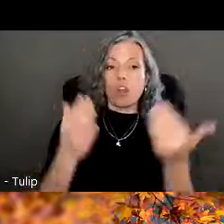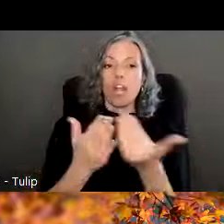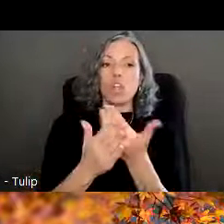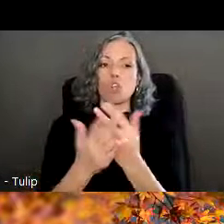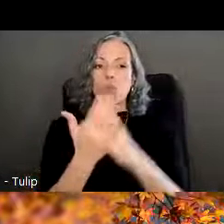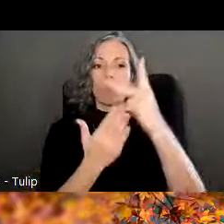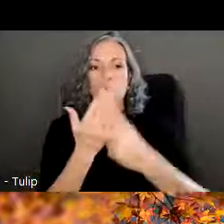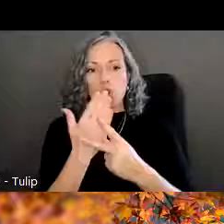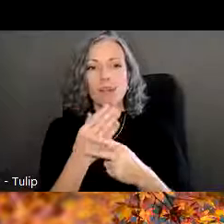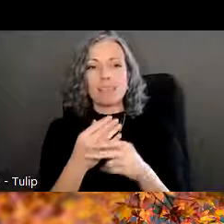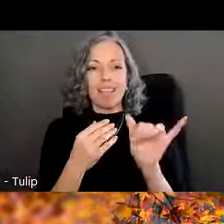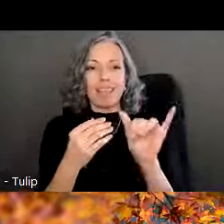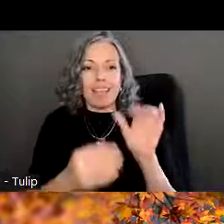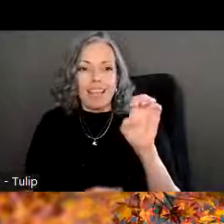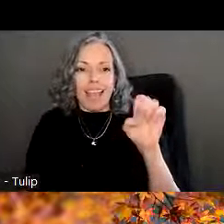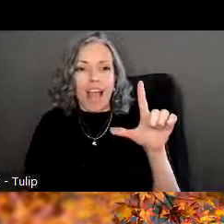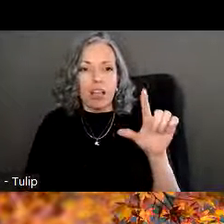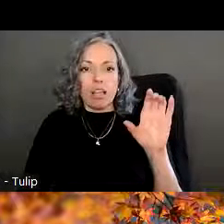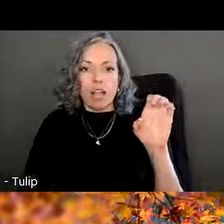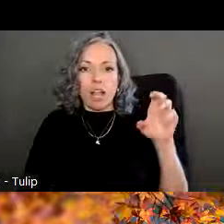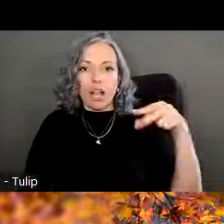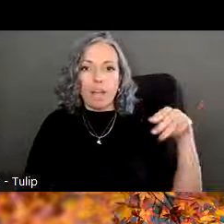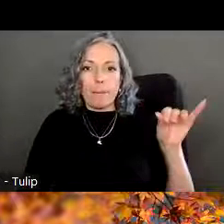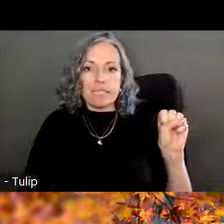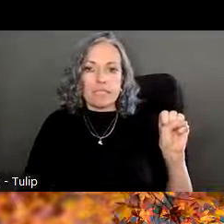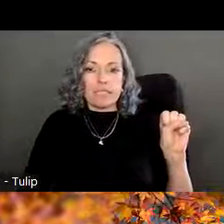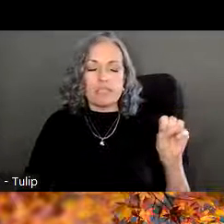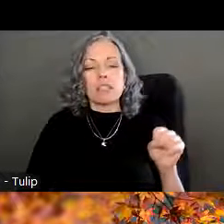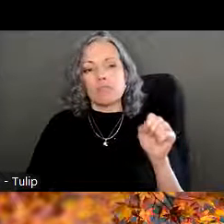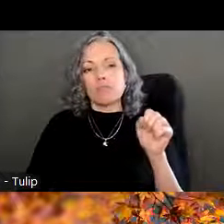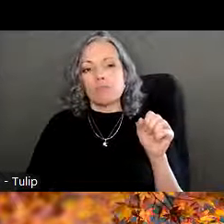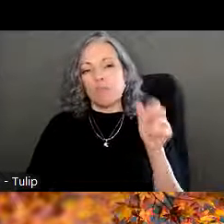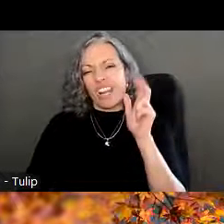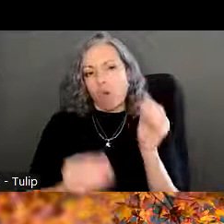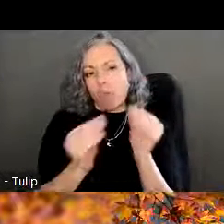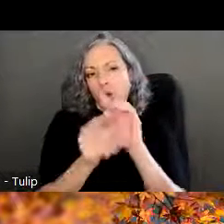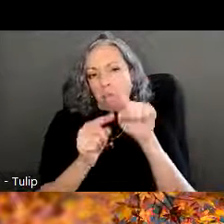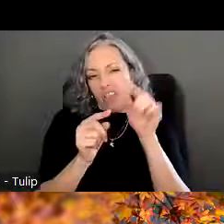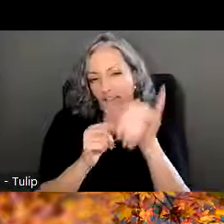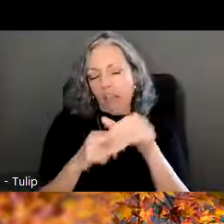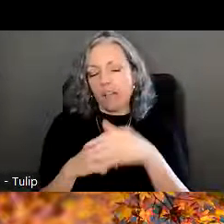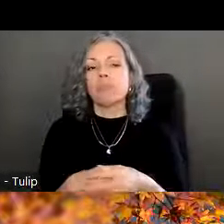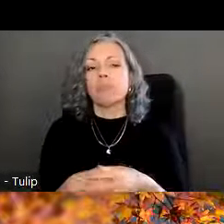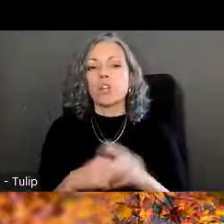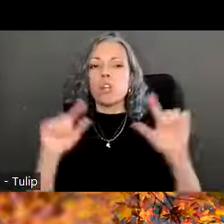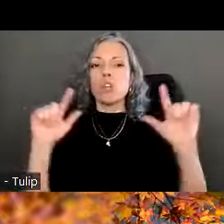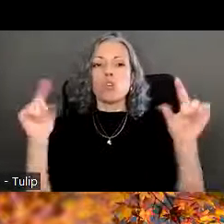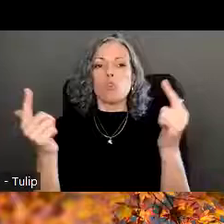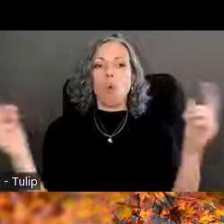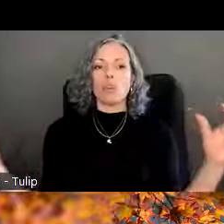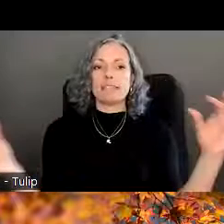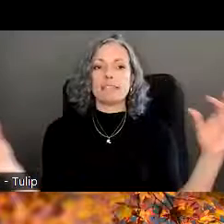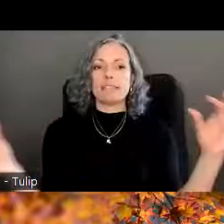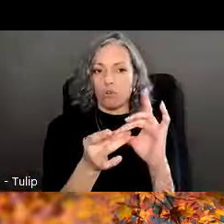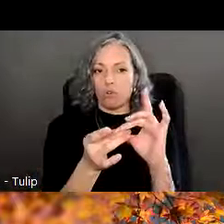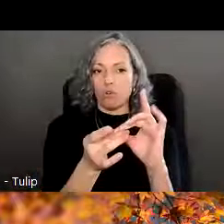like Cal Compass that we'll be hearing next in our panel today. So all of this comes together that although